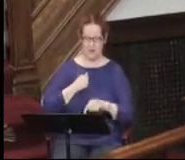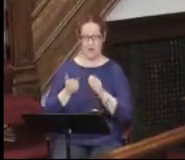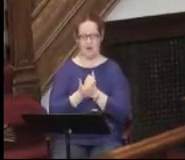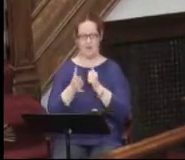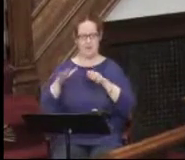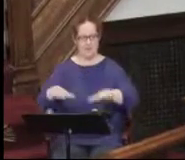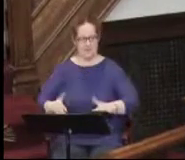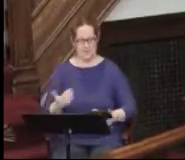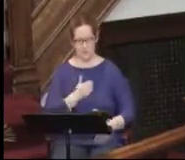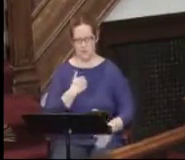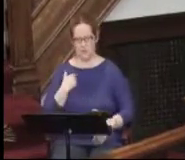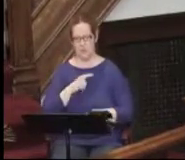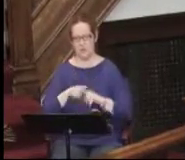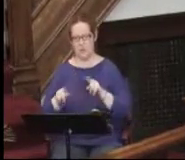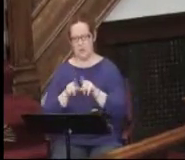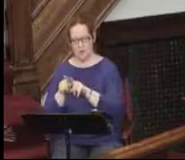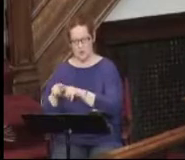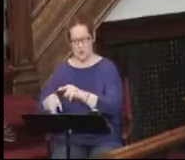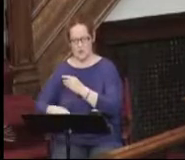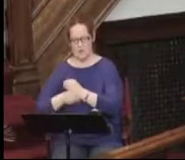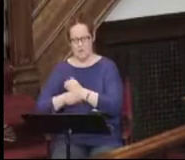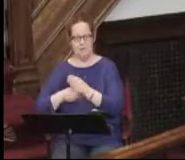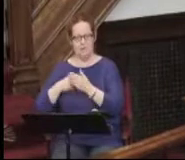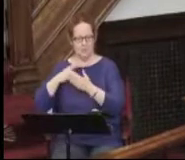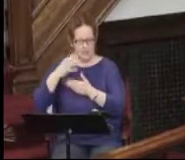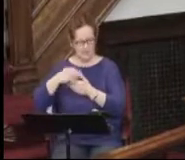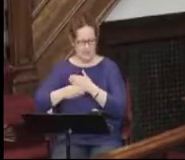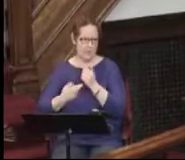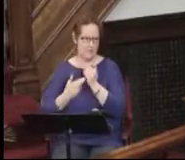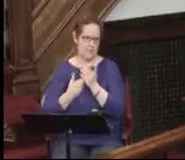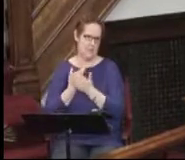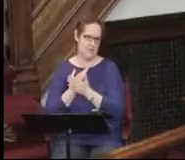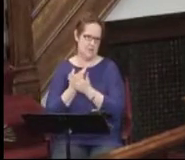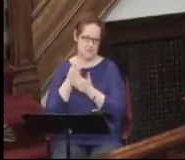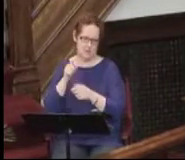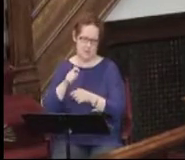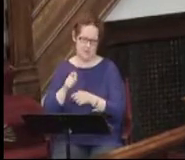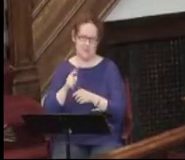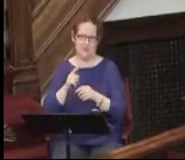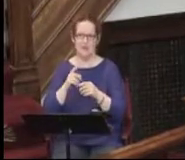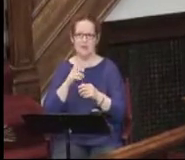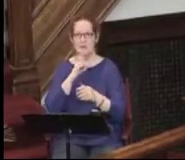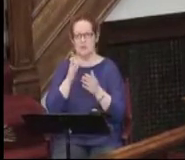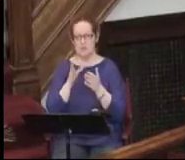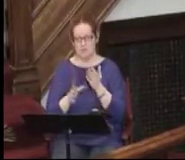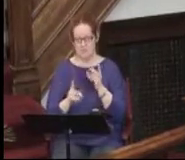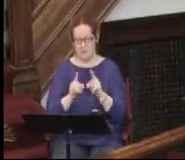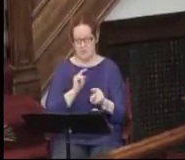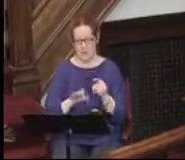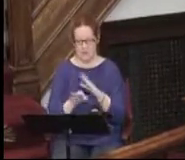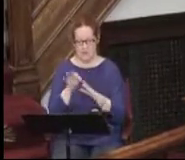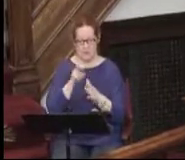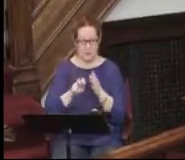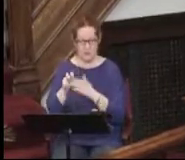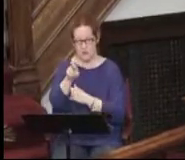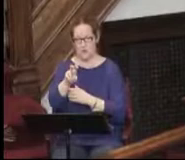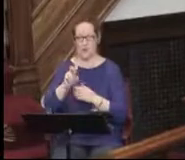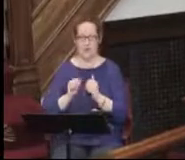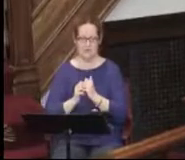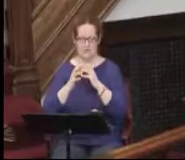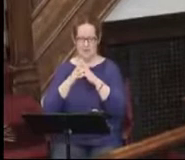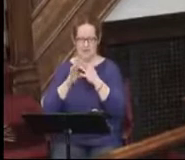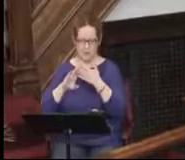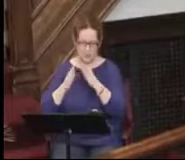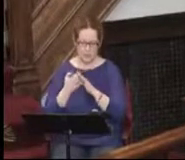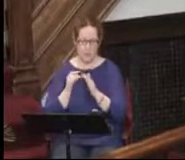to provide the important programming resources that we need in order to support people on their spiritual journey, to create community among